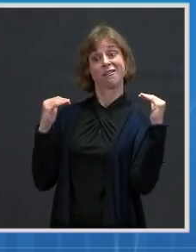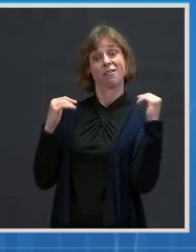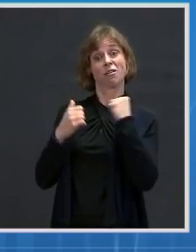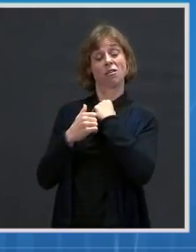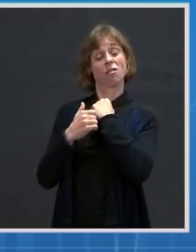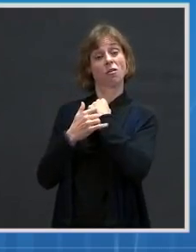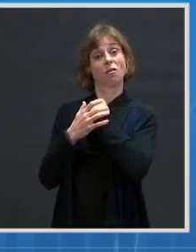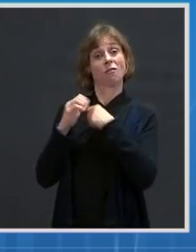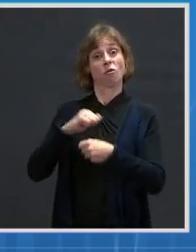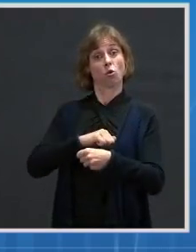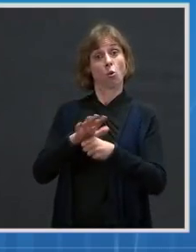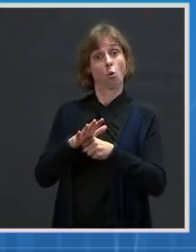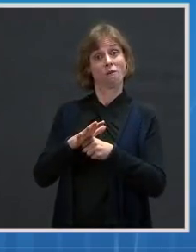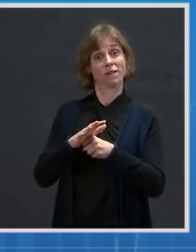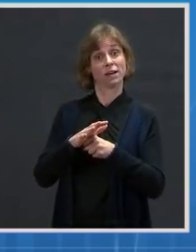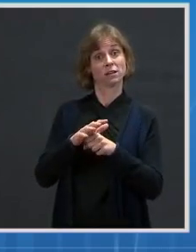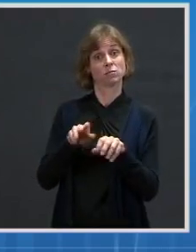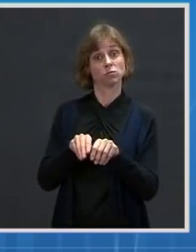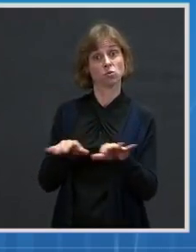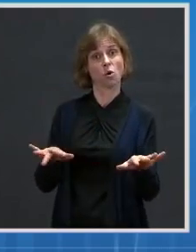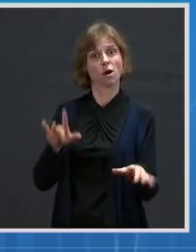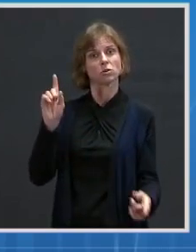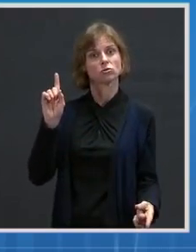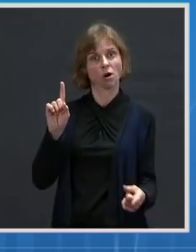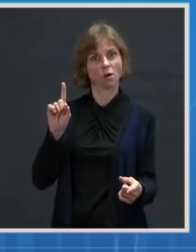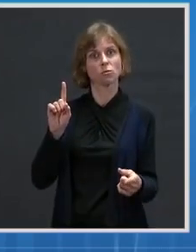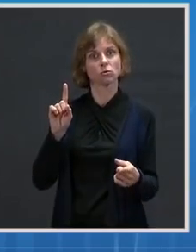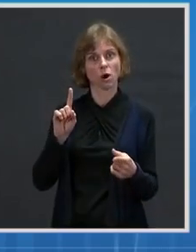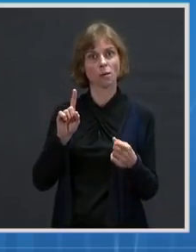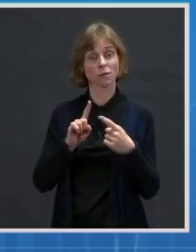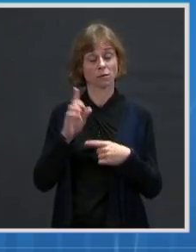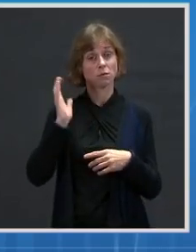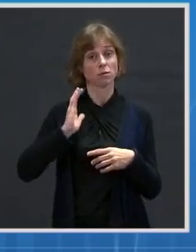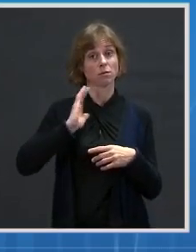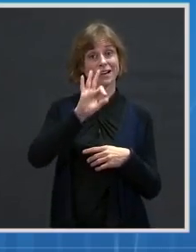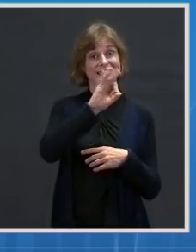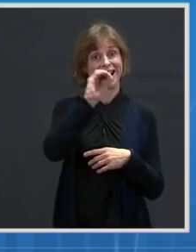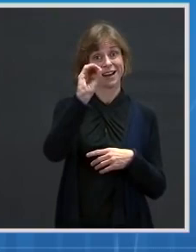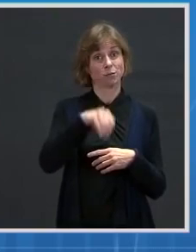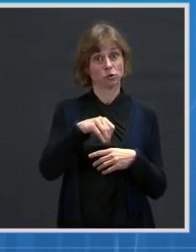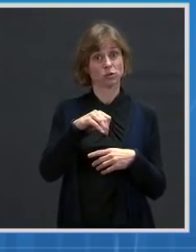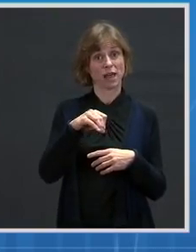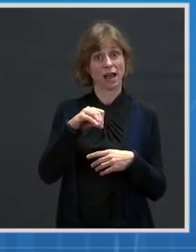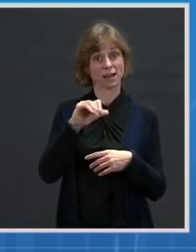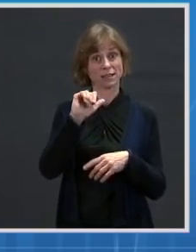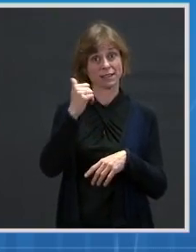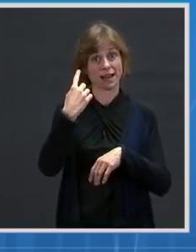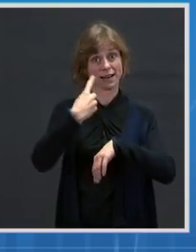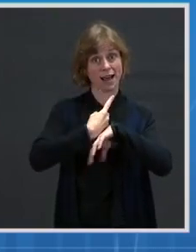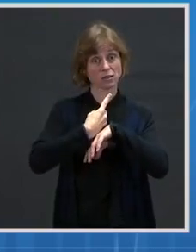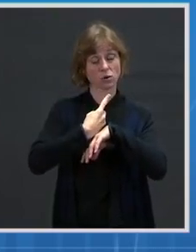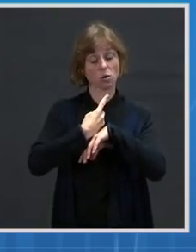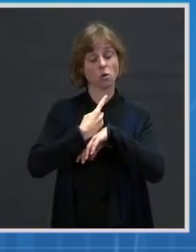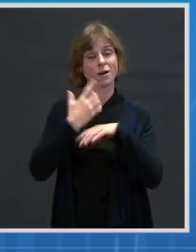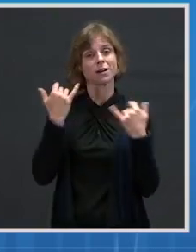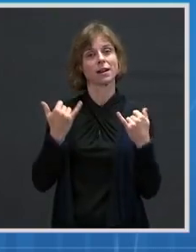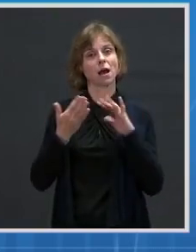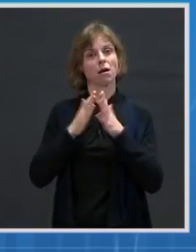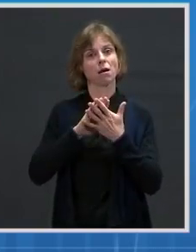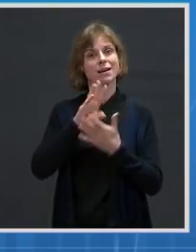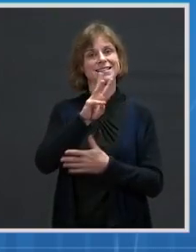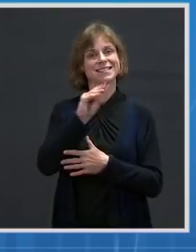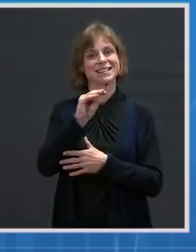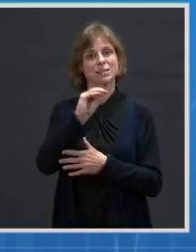drop, declining from approximately 90% when we released our school guidance about 10 days ago to 60% as